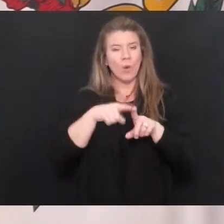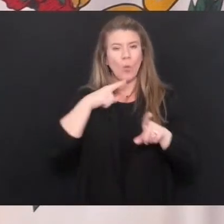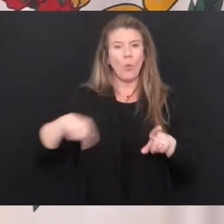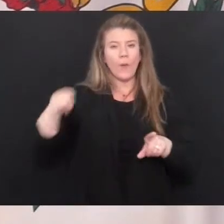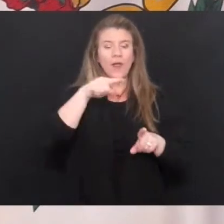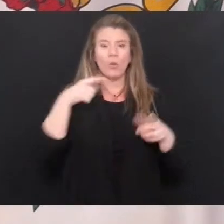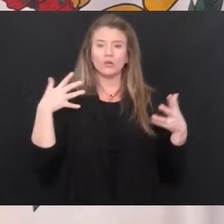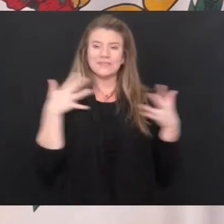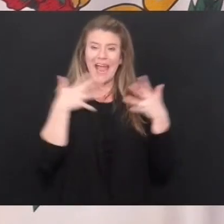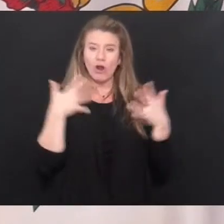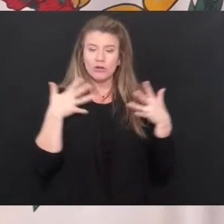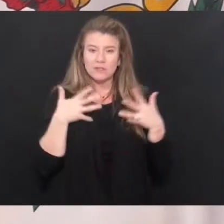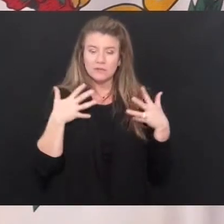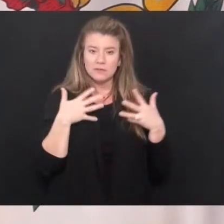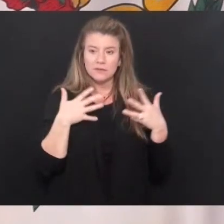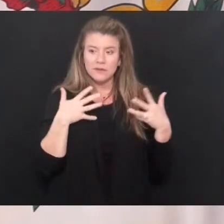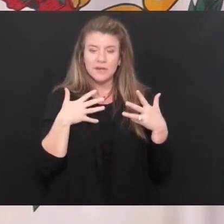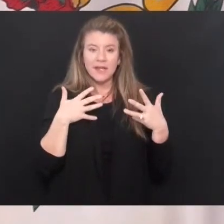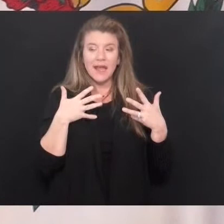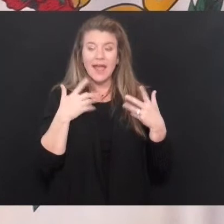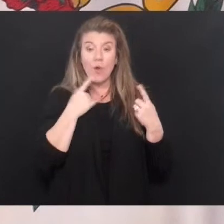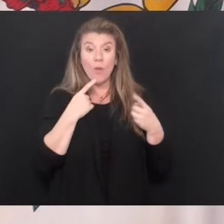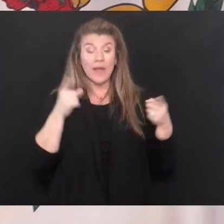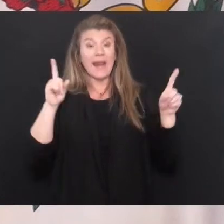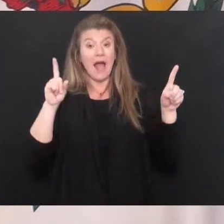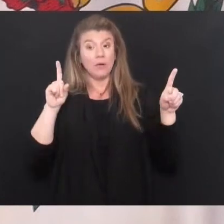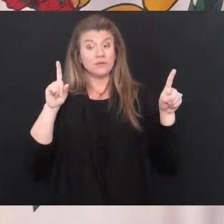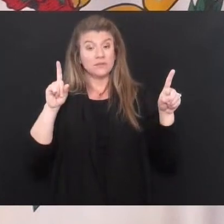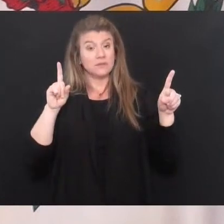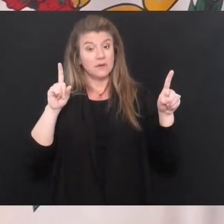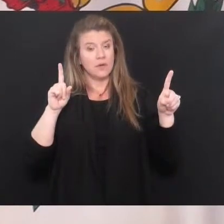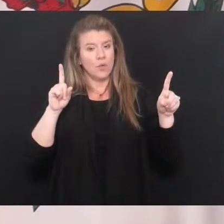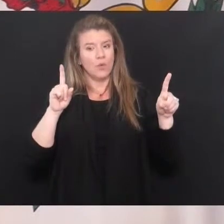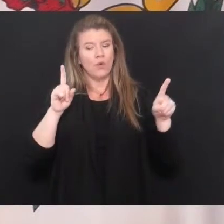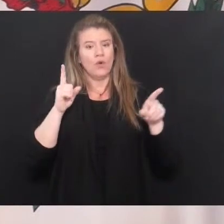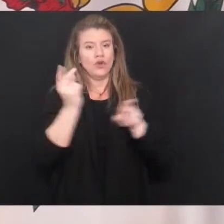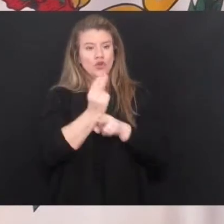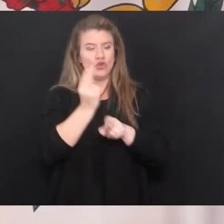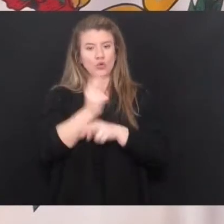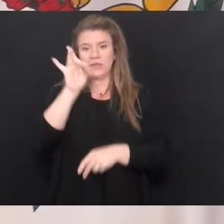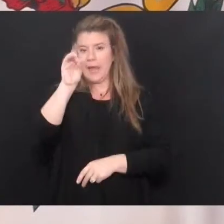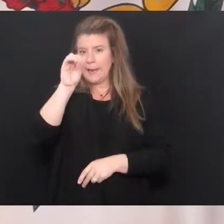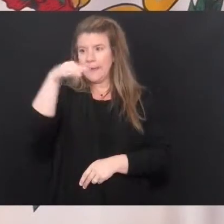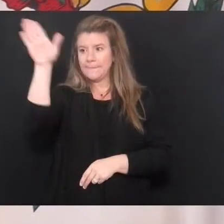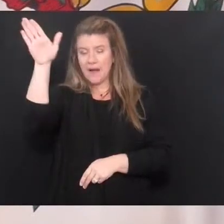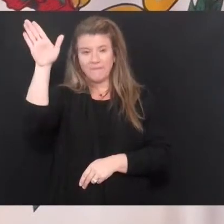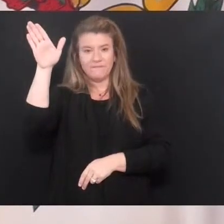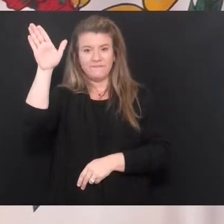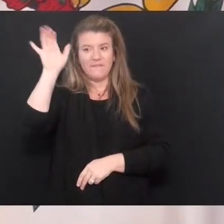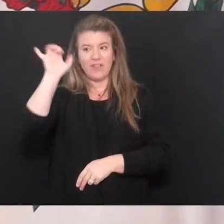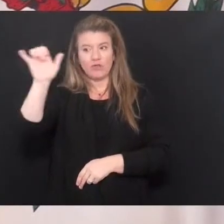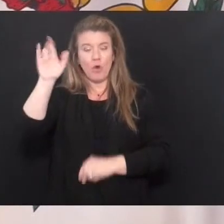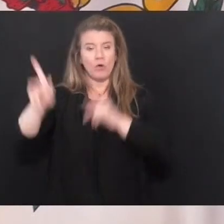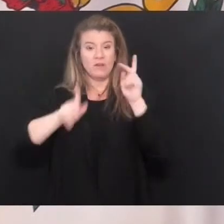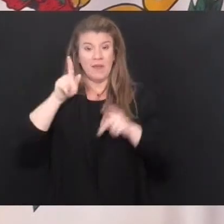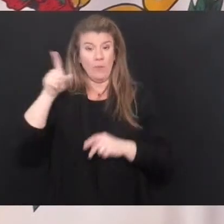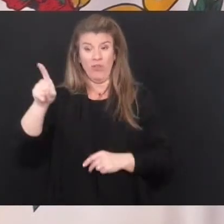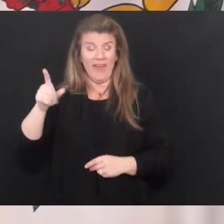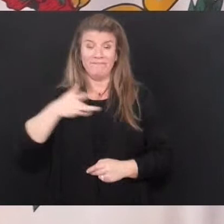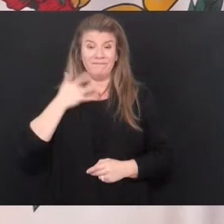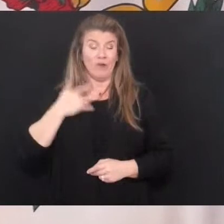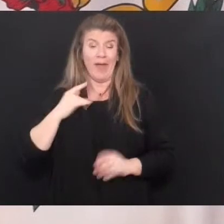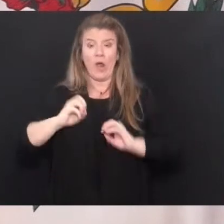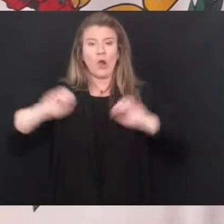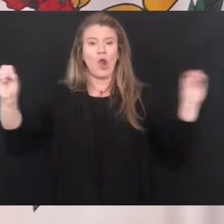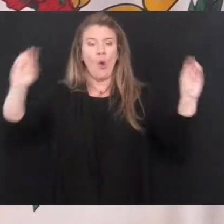scared. And absolutely we announced that we were going to take the people 80 and above, that those people thought there was no hope